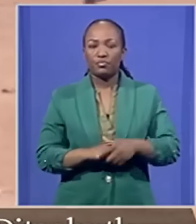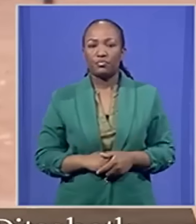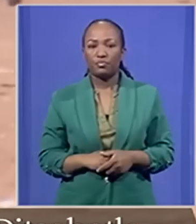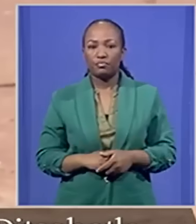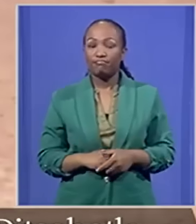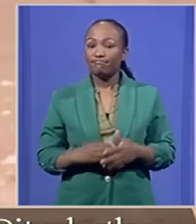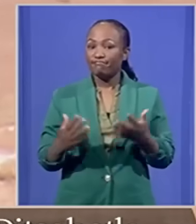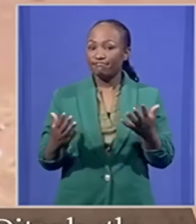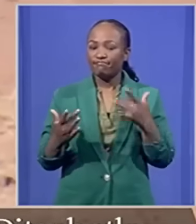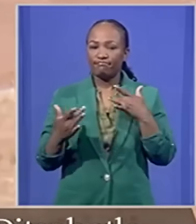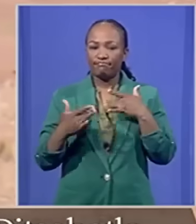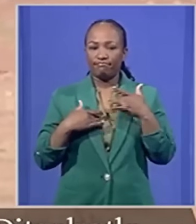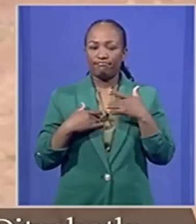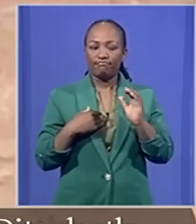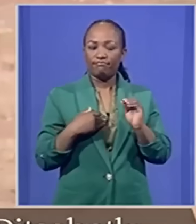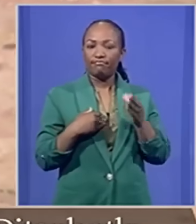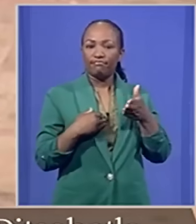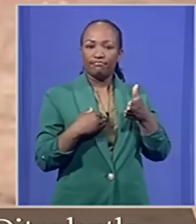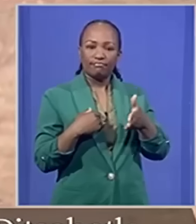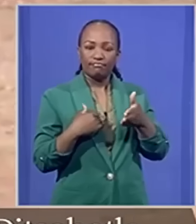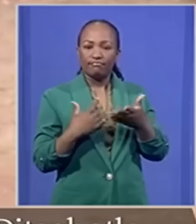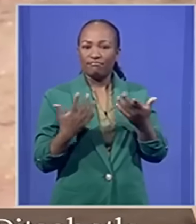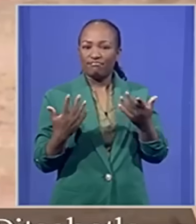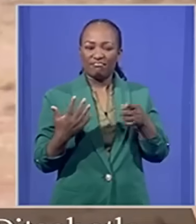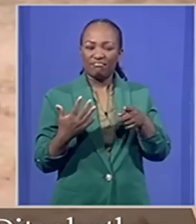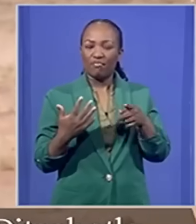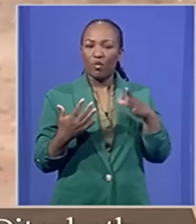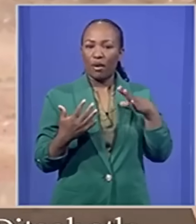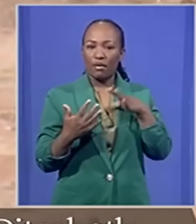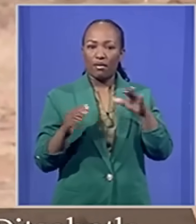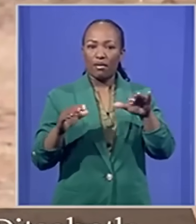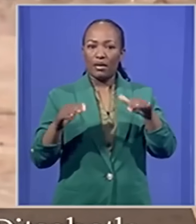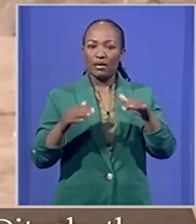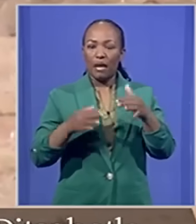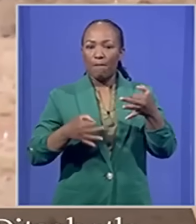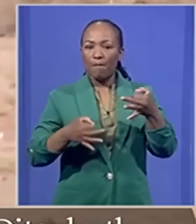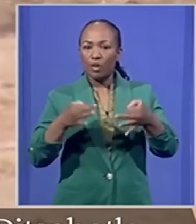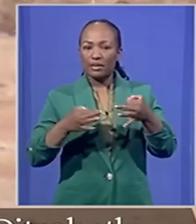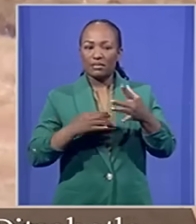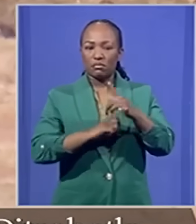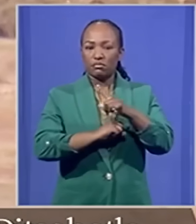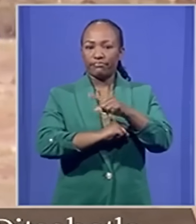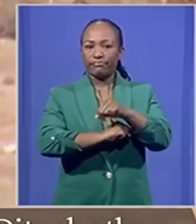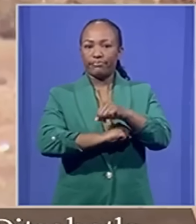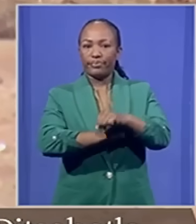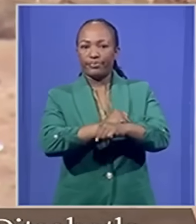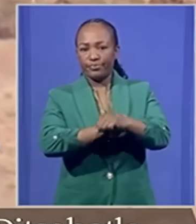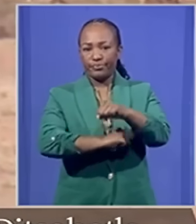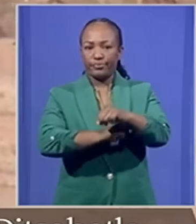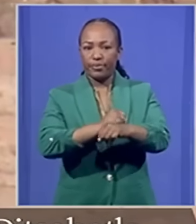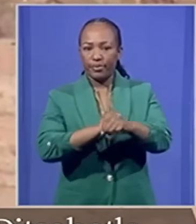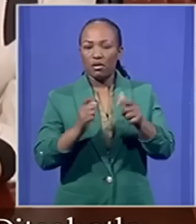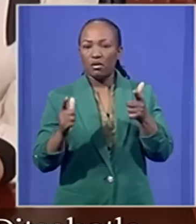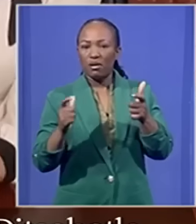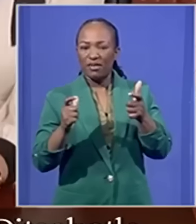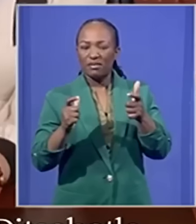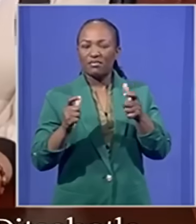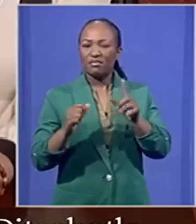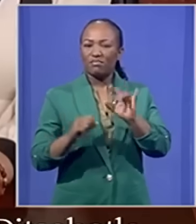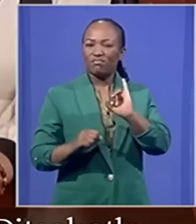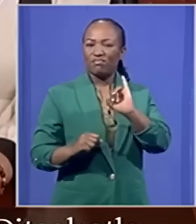Matshwenyego ao a nnileng gona ke go tlhoka tsepamo mo sepolotiking, tsamaiso e sokameng le thebolo e bokoa ya ditirelo. We can't